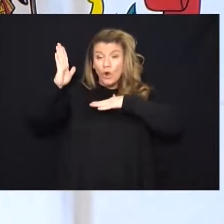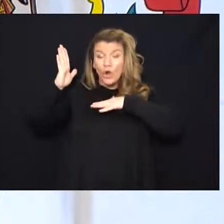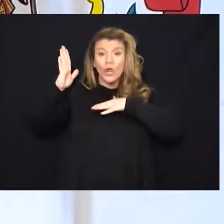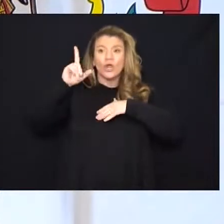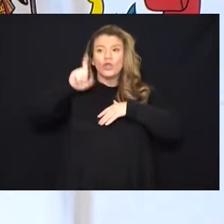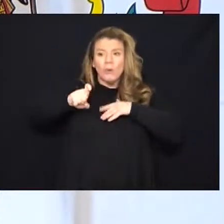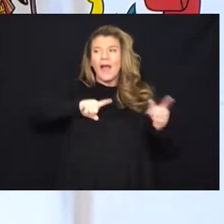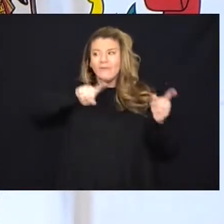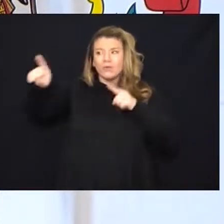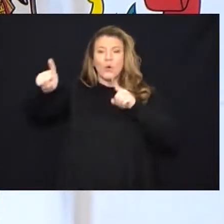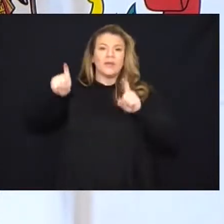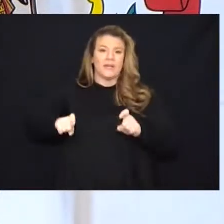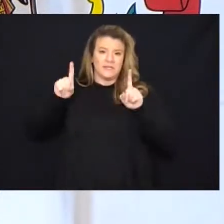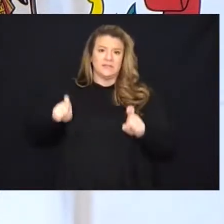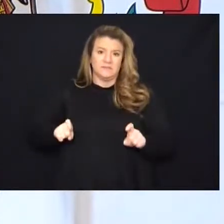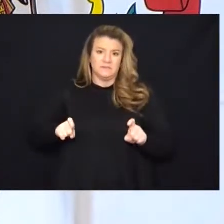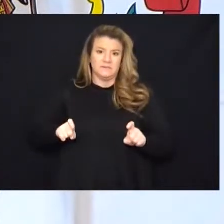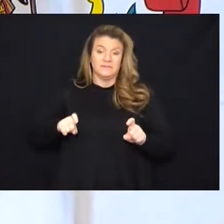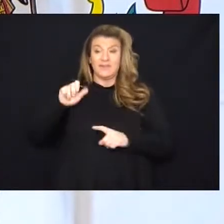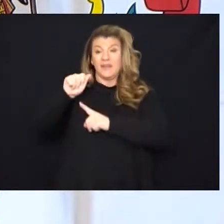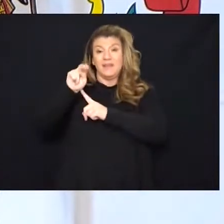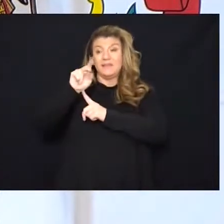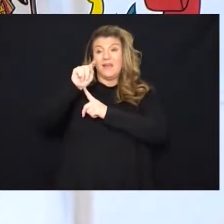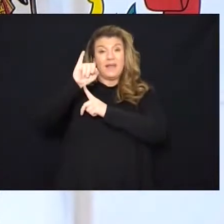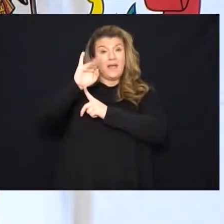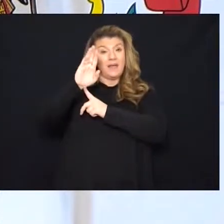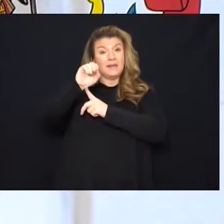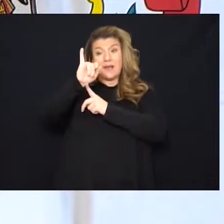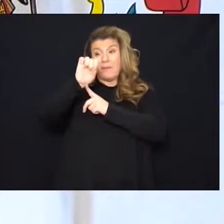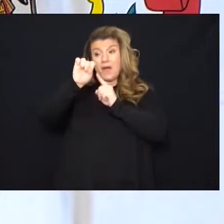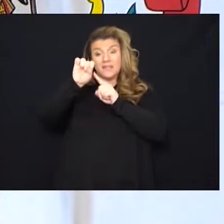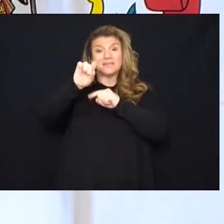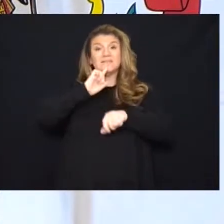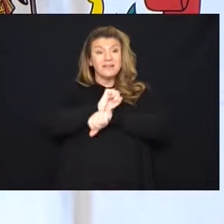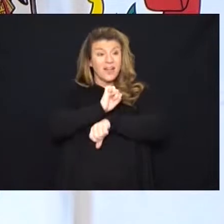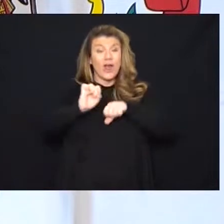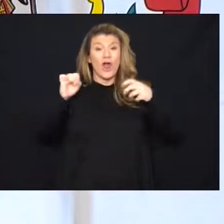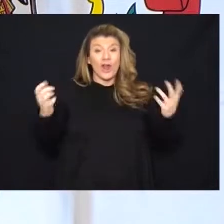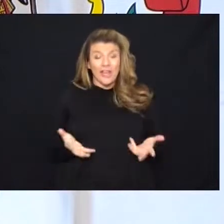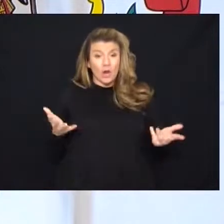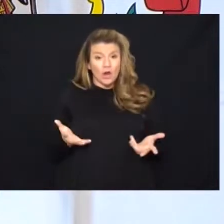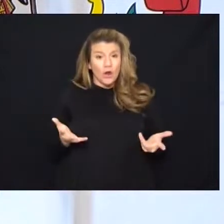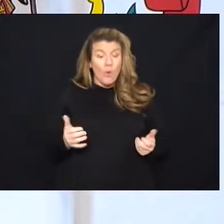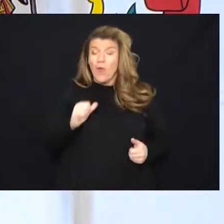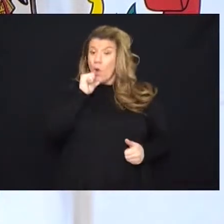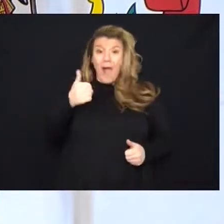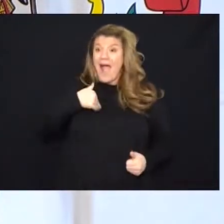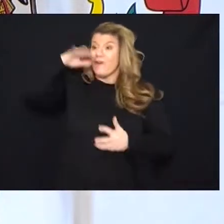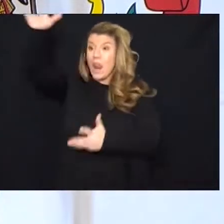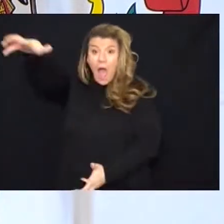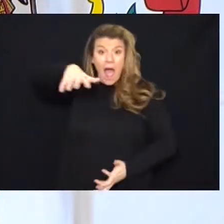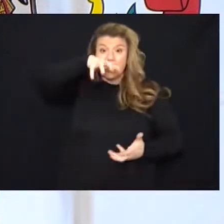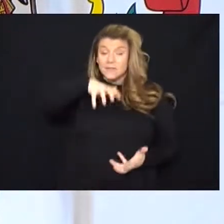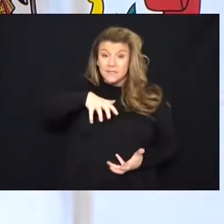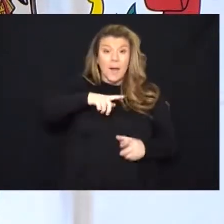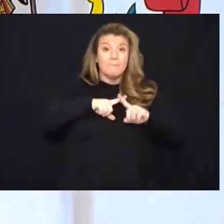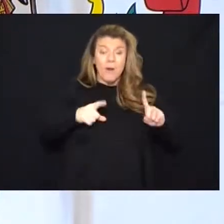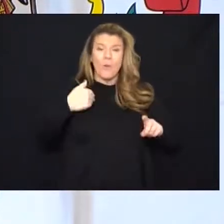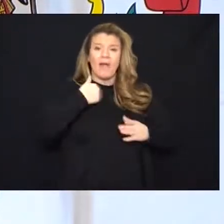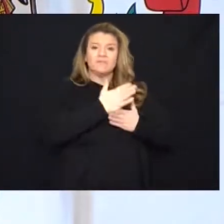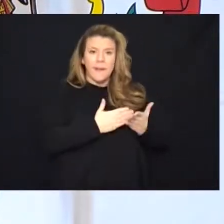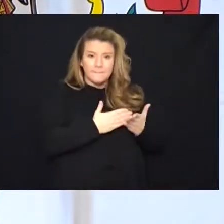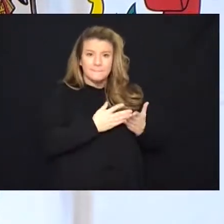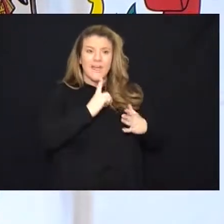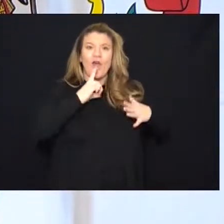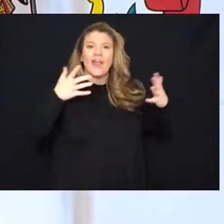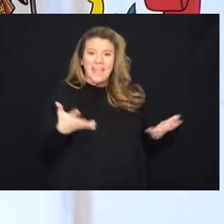go get tested. These antibodies are here. You know, they're in short supply, but they are here and they are available, and